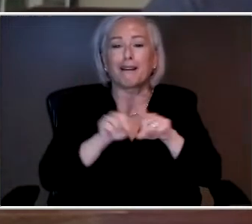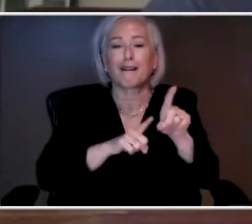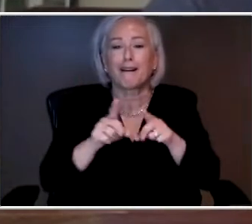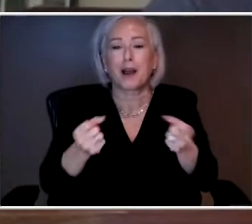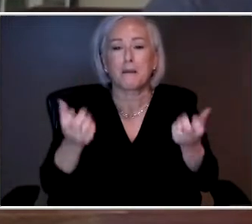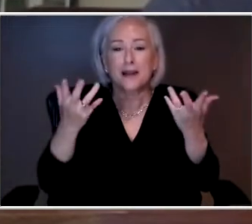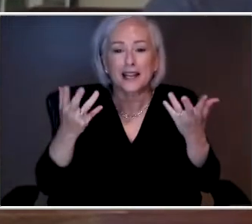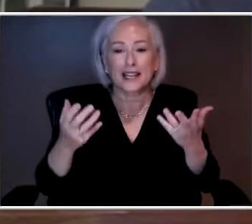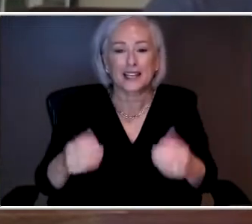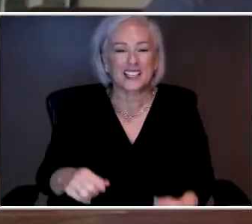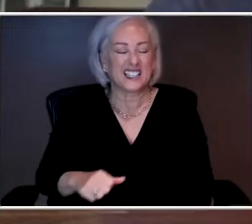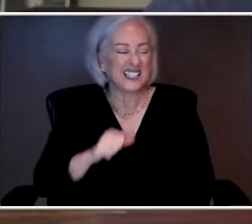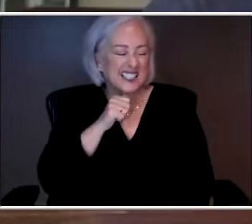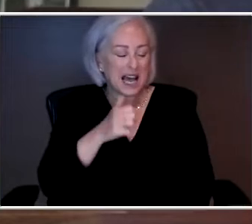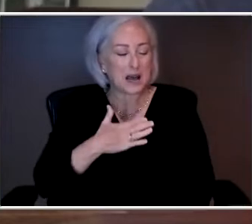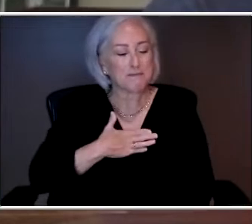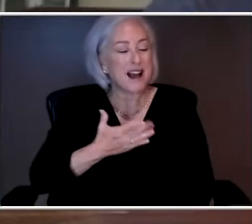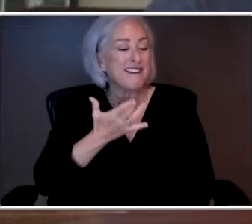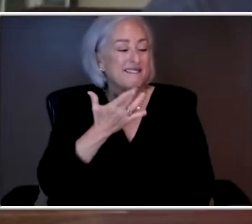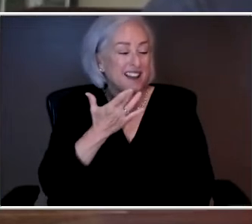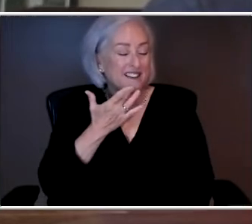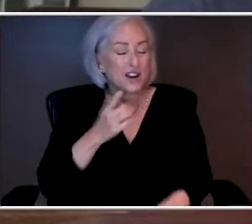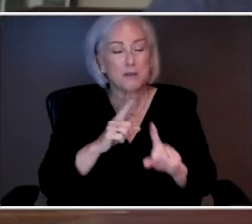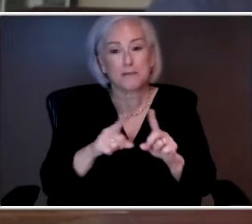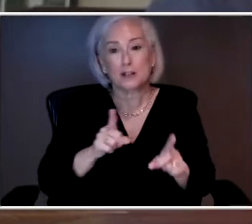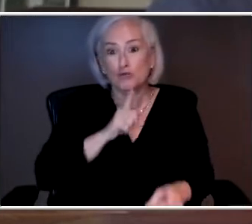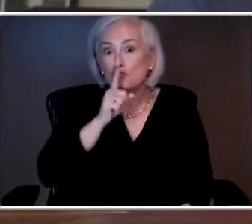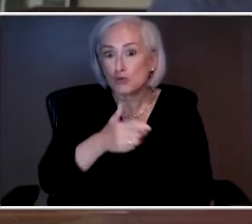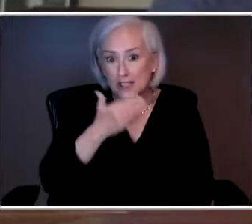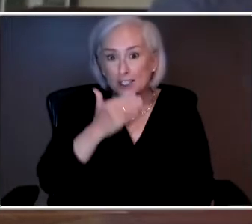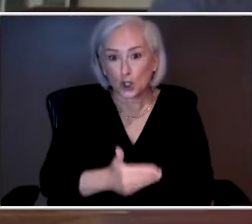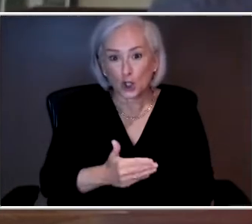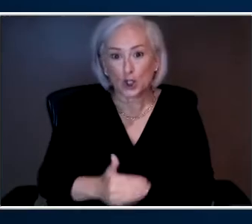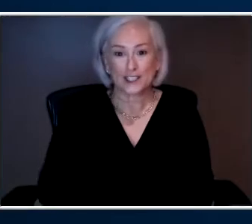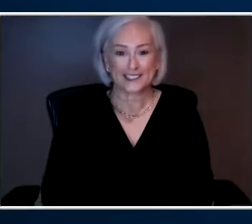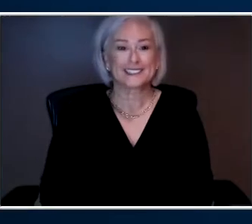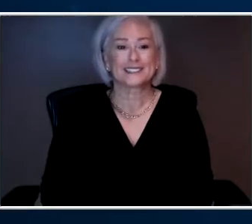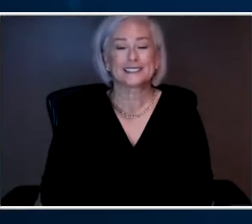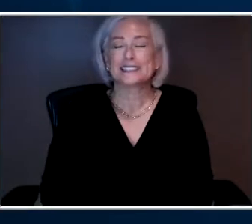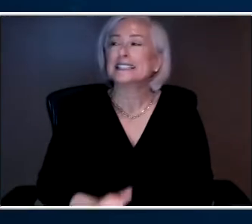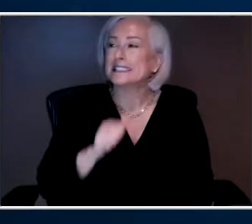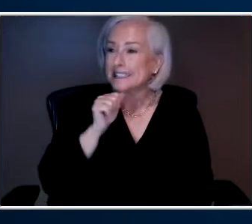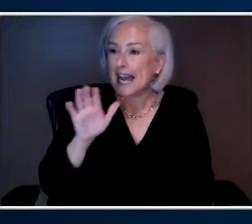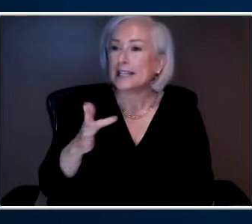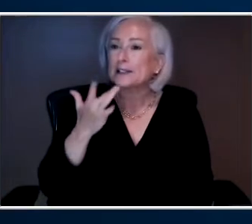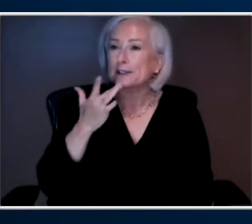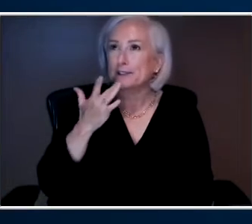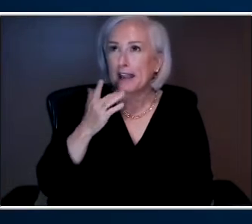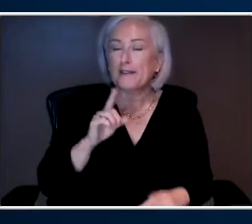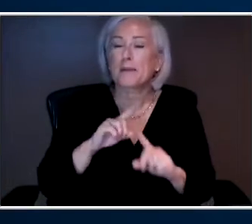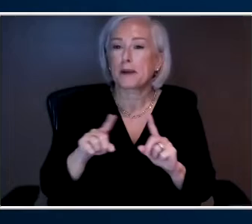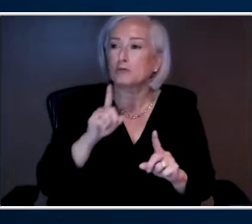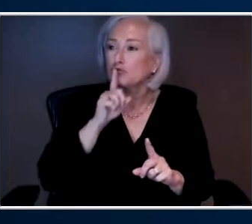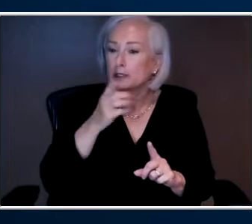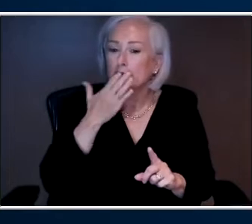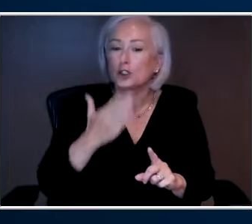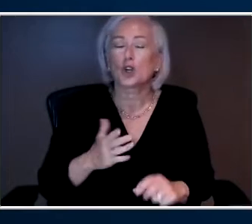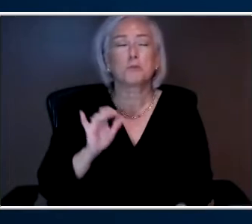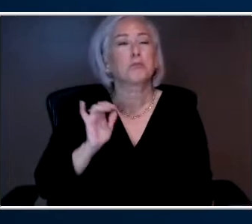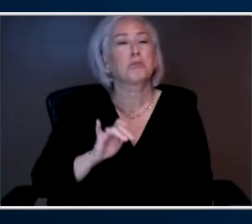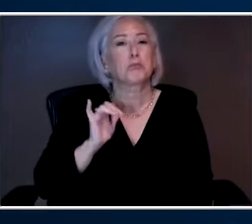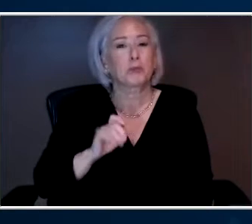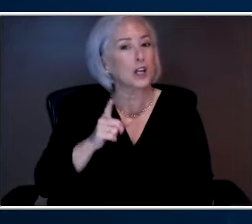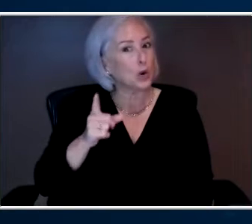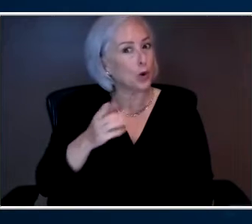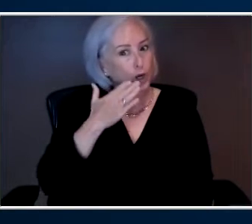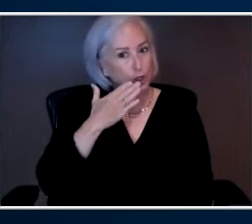It's not my favorite, but it's really good. Not your favorite, but it's really good. Okay. Well, you are a good critic, we